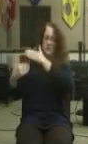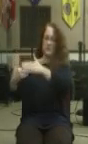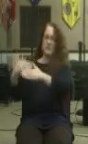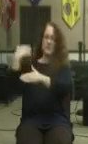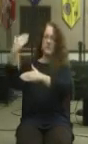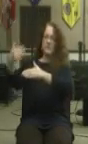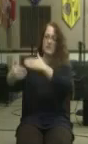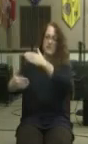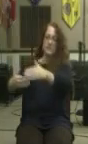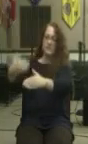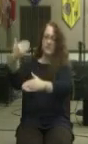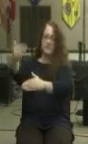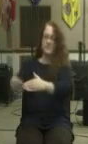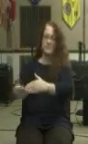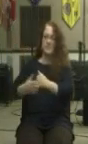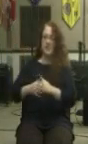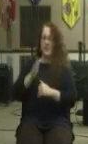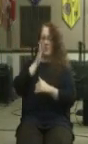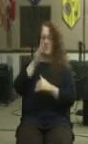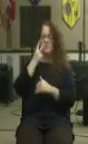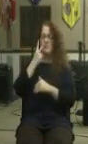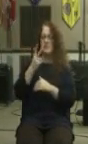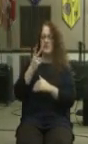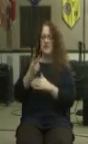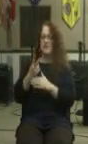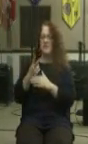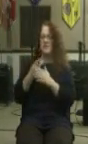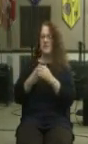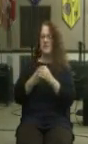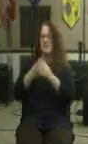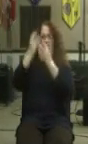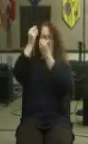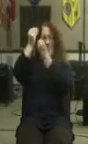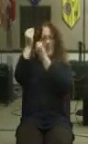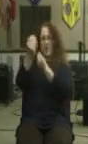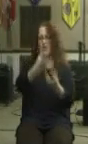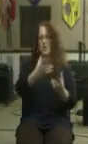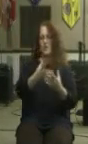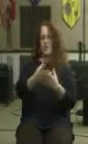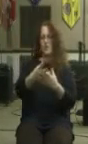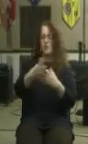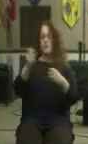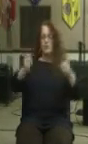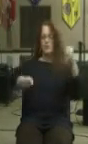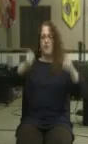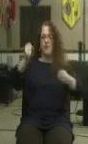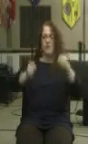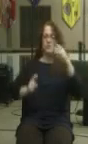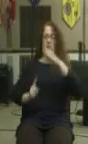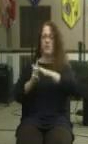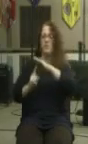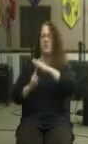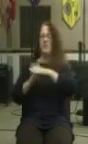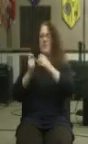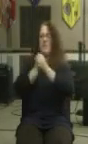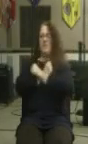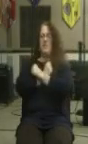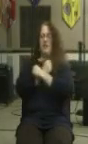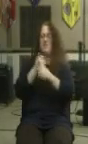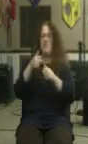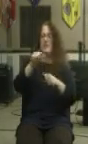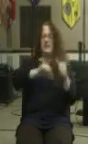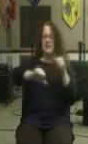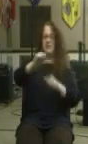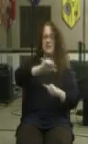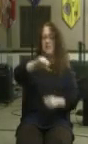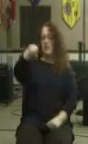for generations. I believe that we're going to see the news truck pull up because these people love each other,